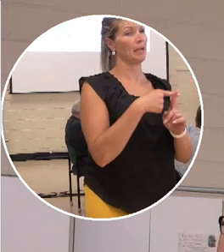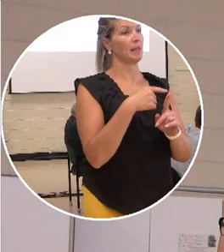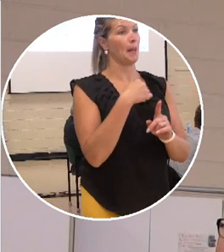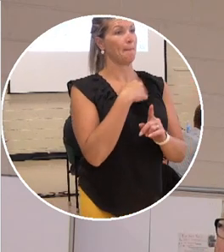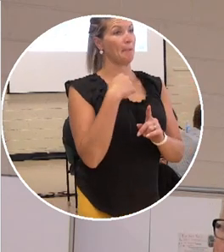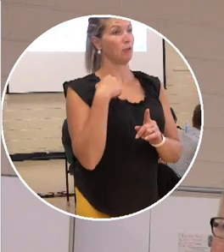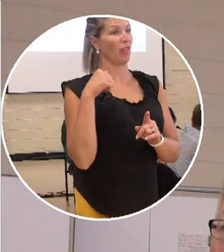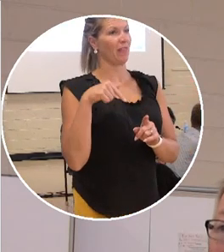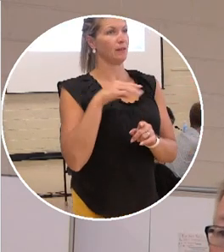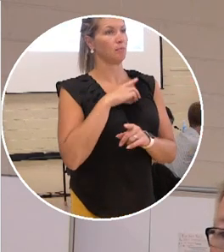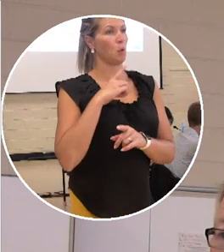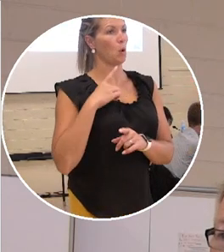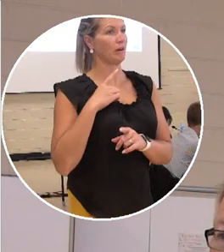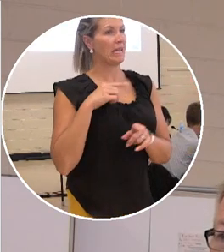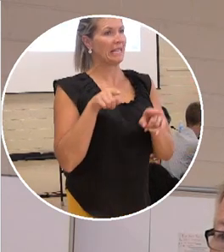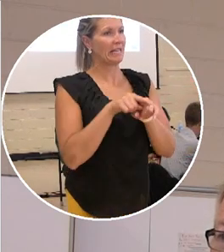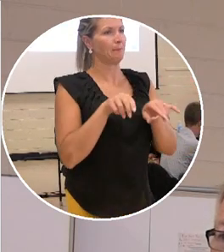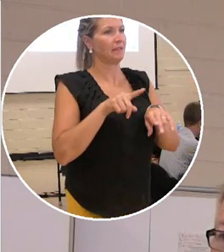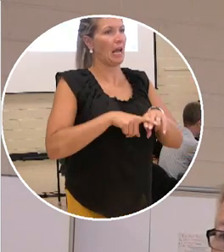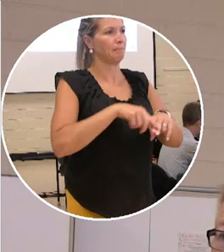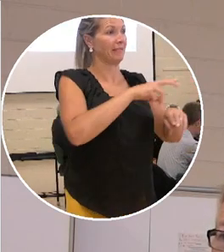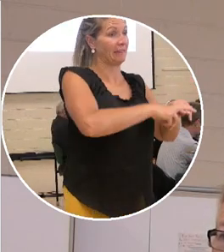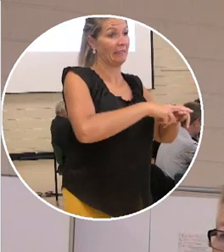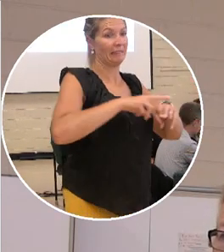Then we came to municipalities.